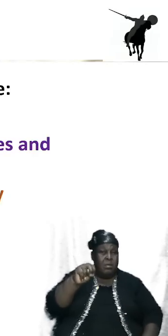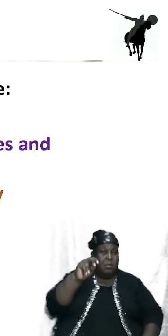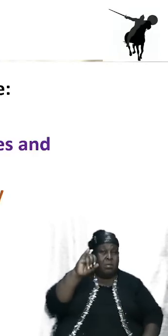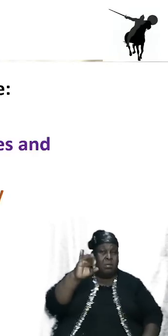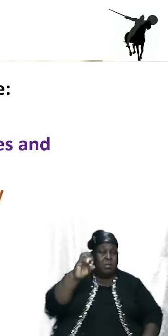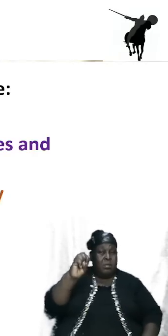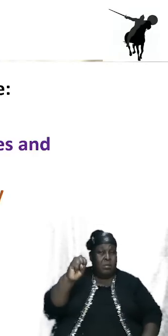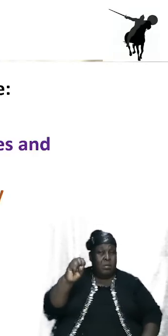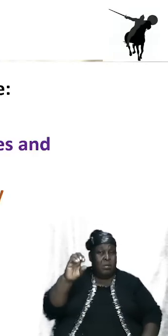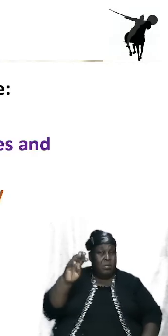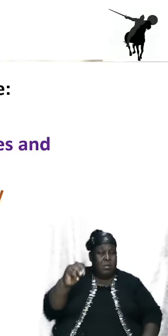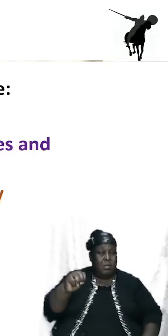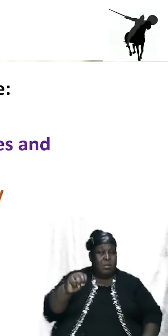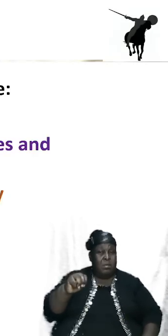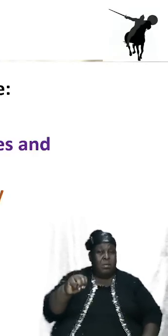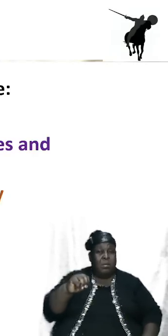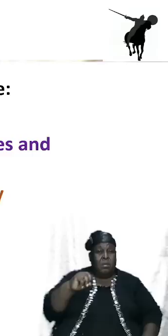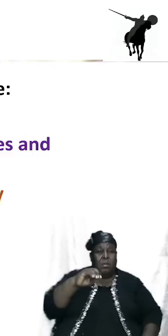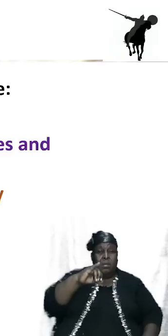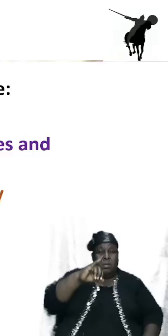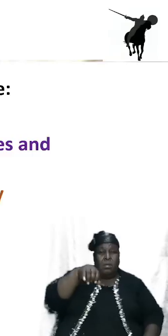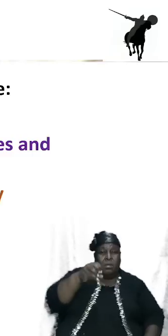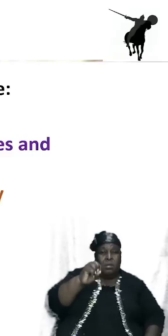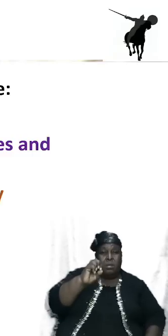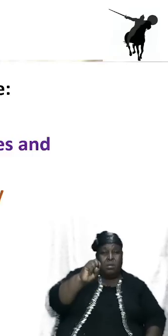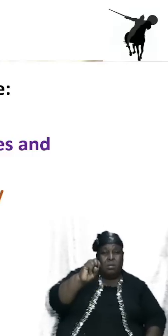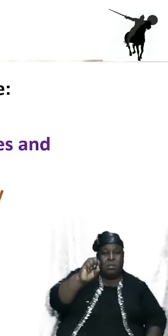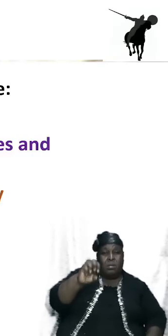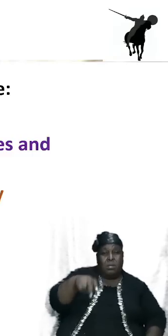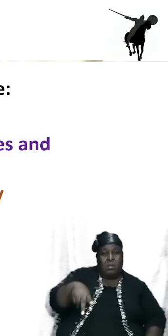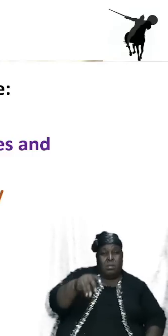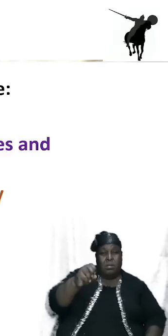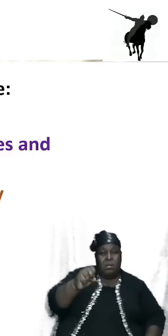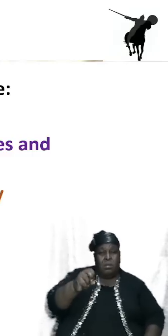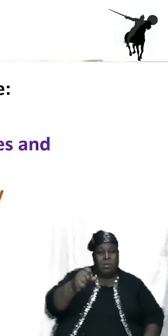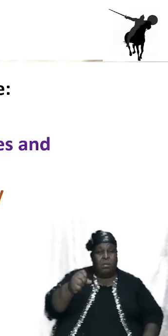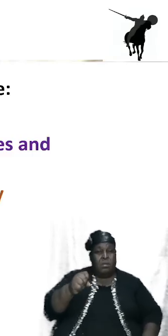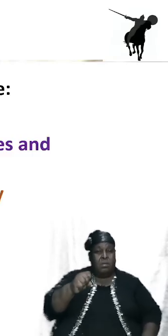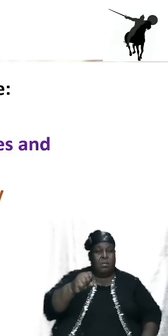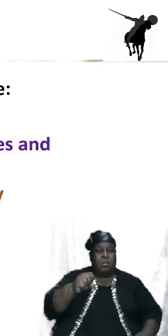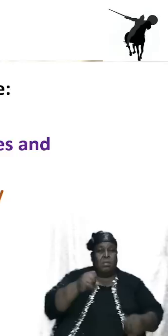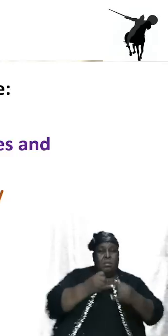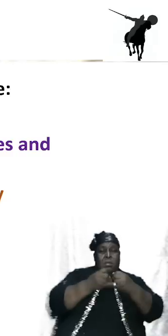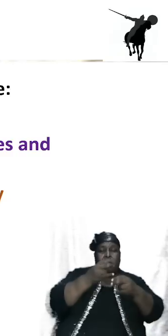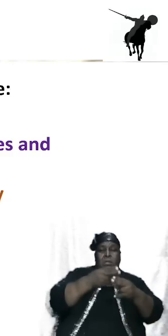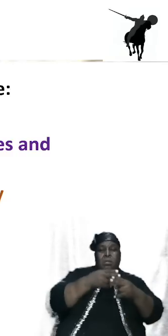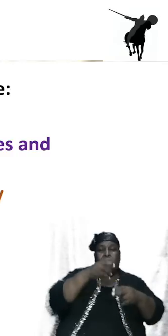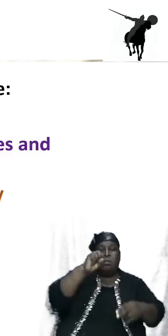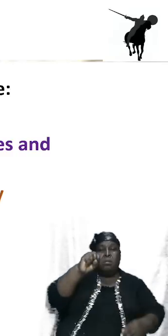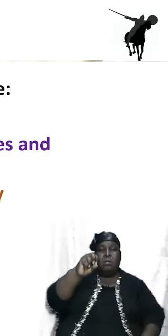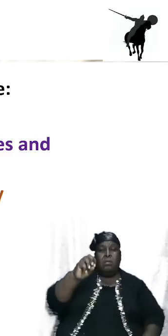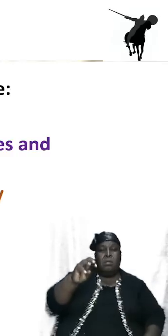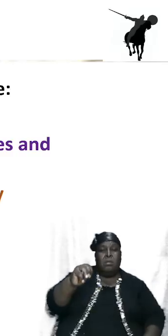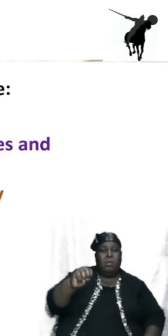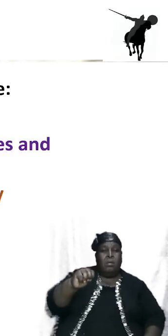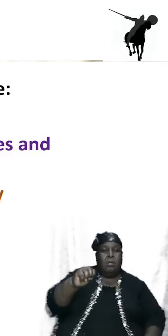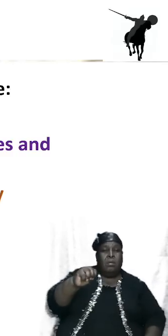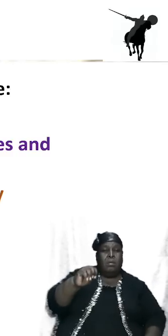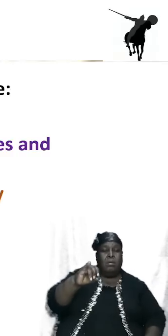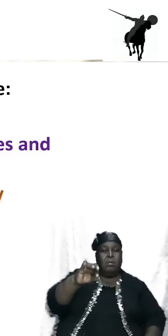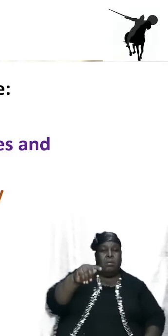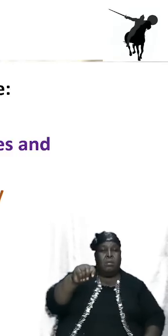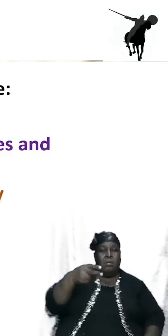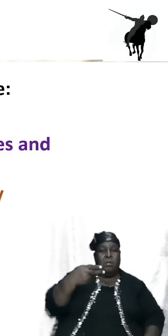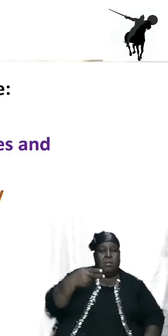Smith. Joseph Smith decided that, look here, he got a revelation from God. Amen. He added